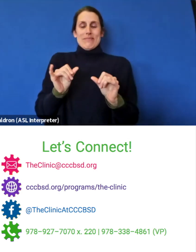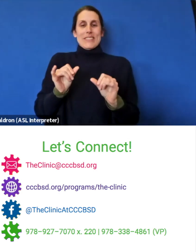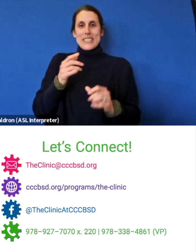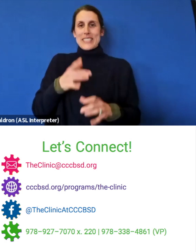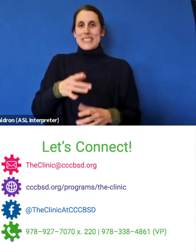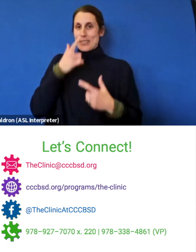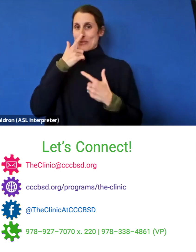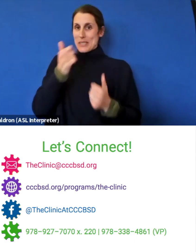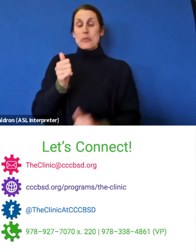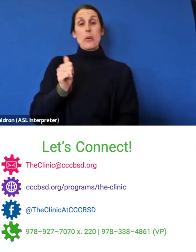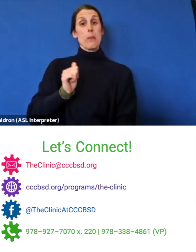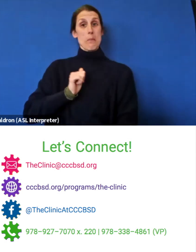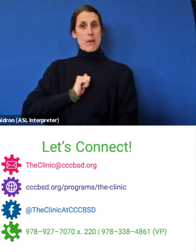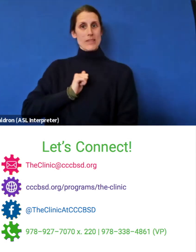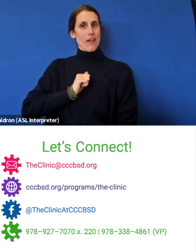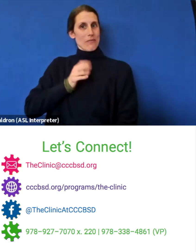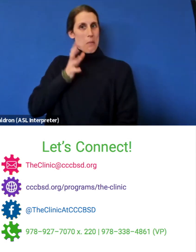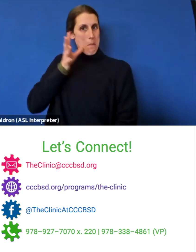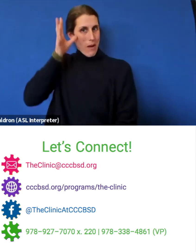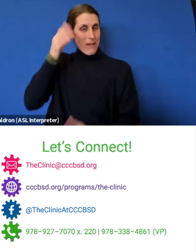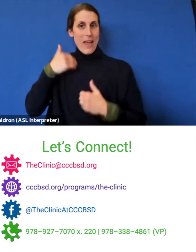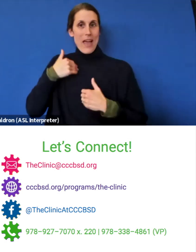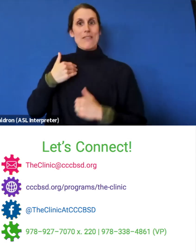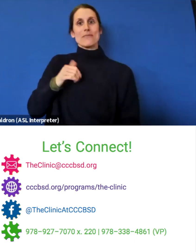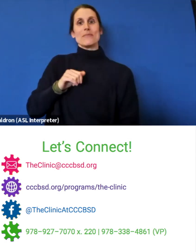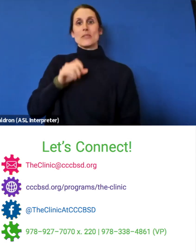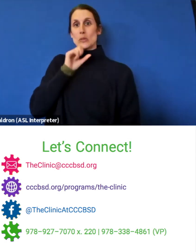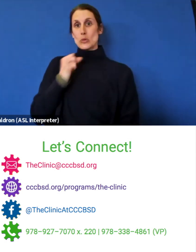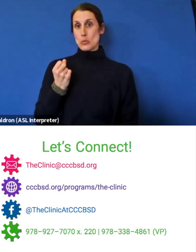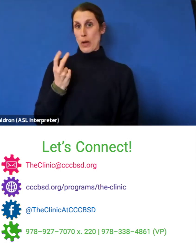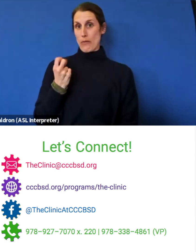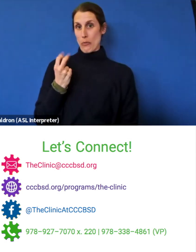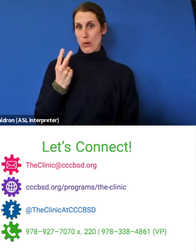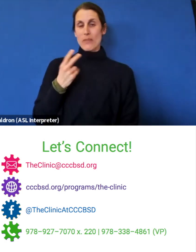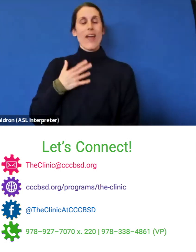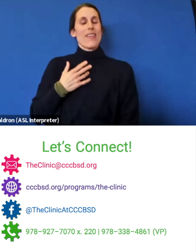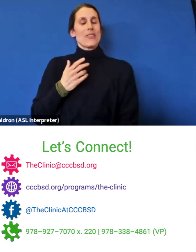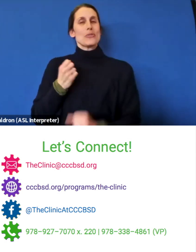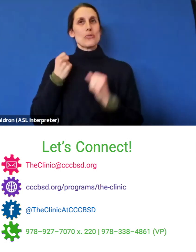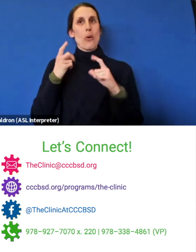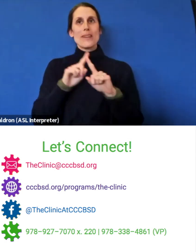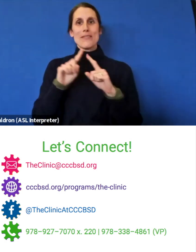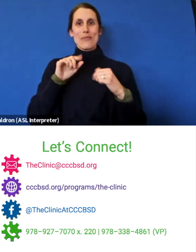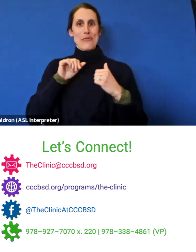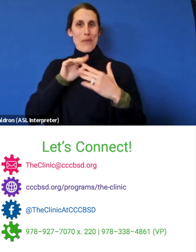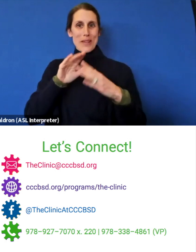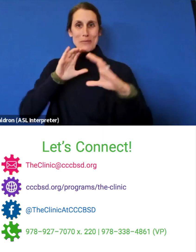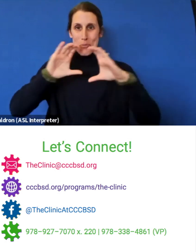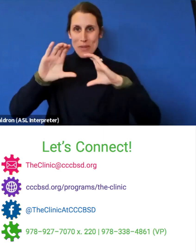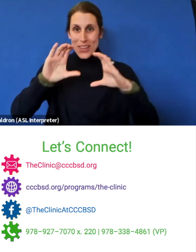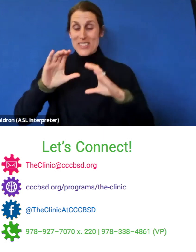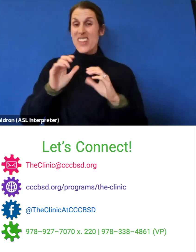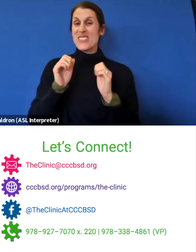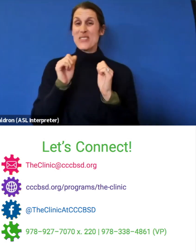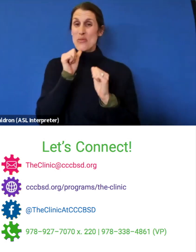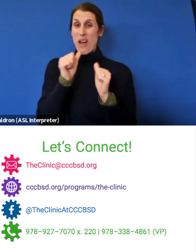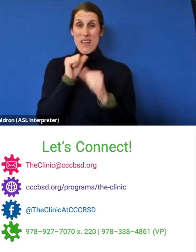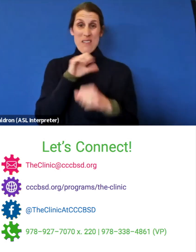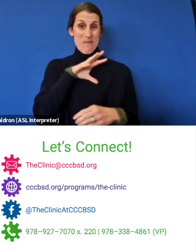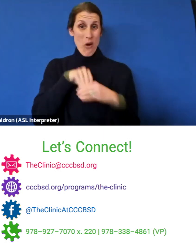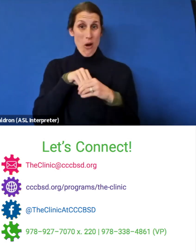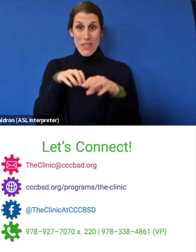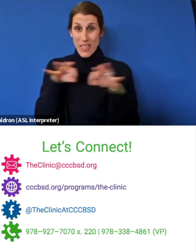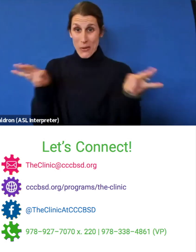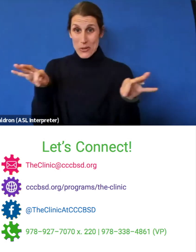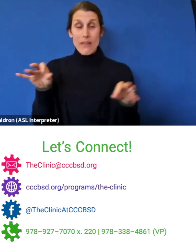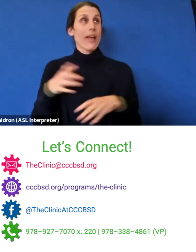non-linguistic ways of communicating, such as eye rolling and sighing and stomping up the stairs, which are